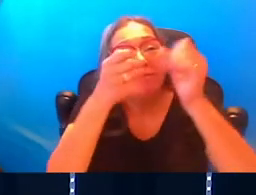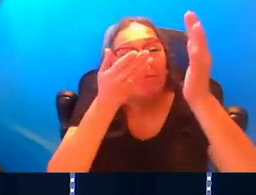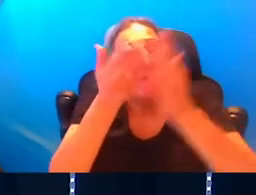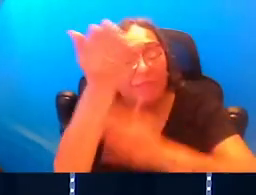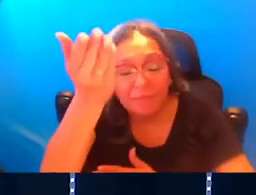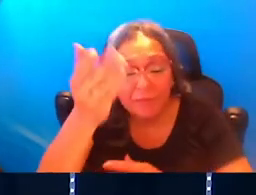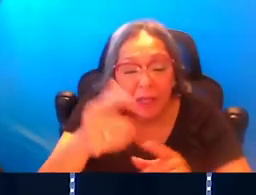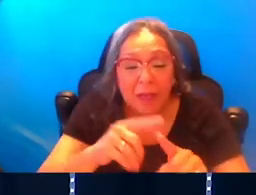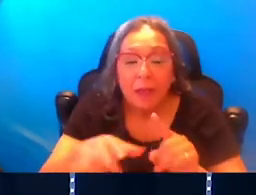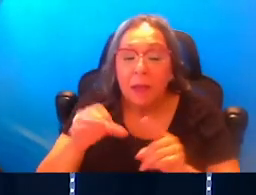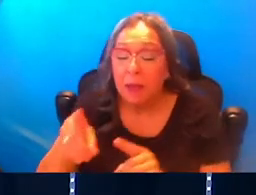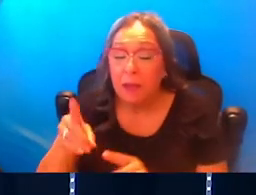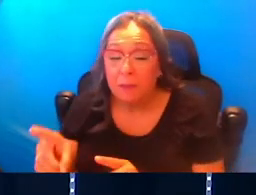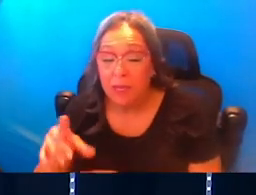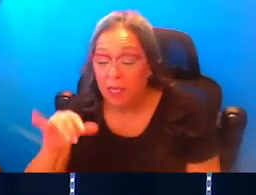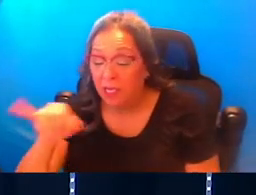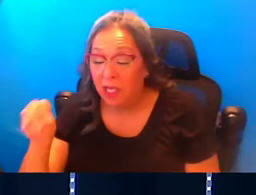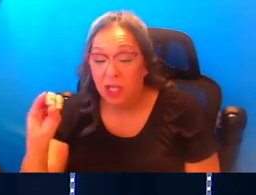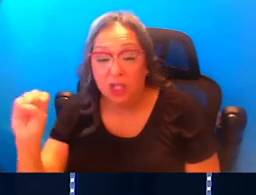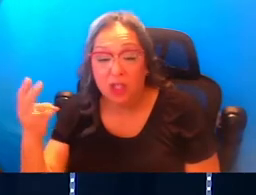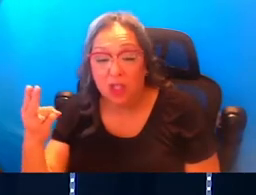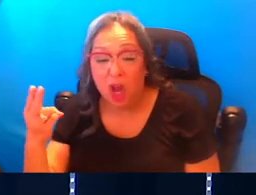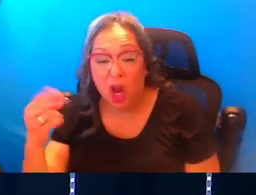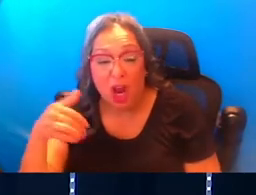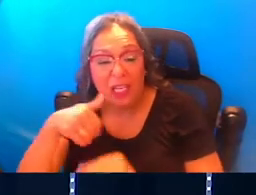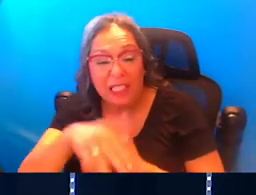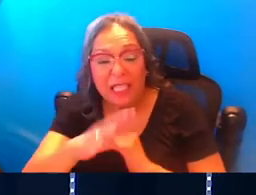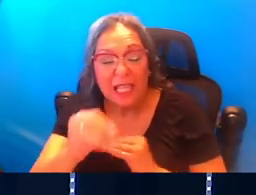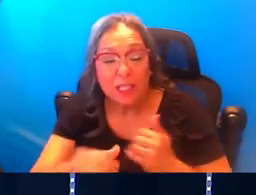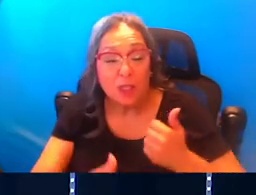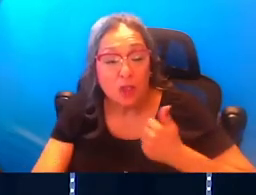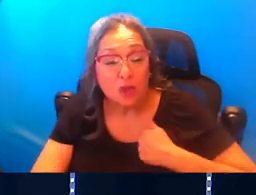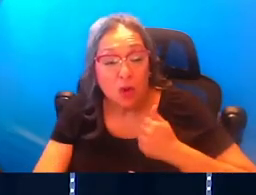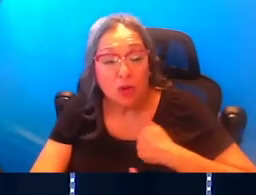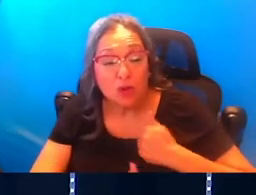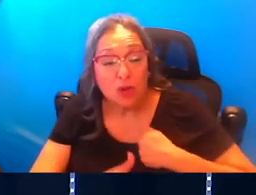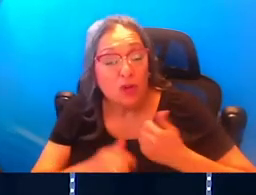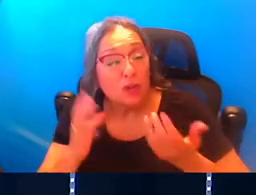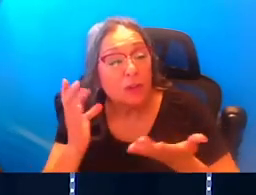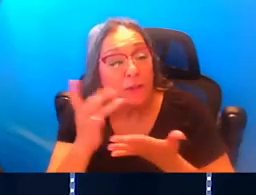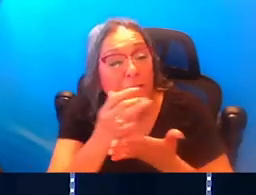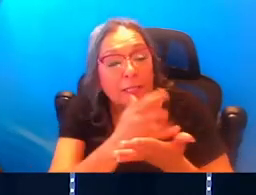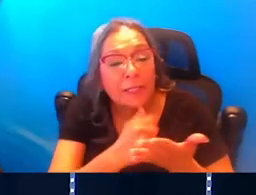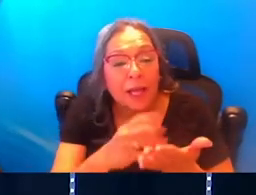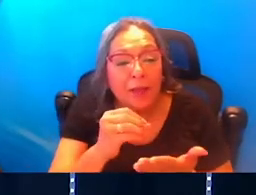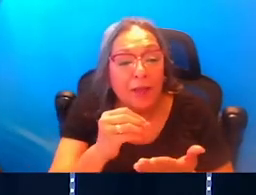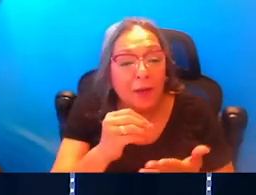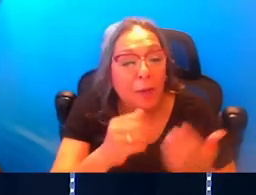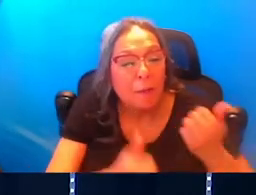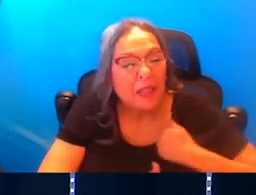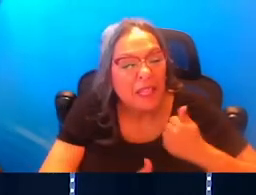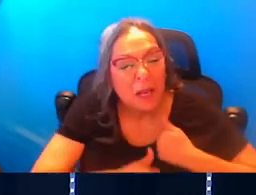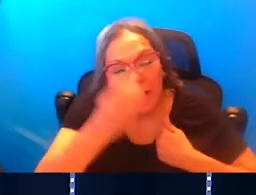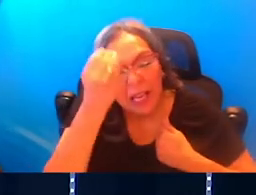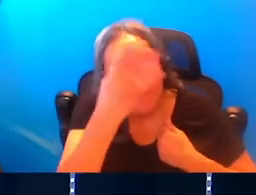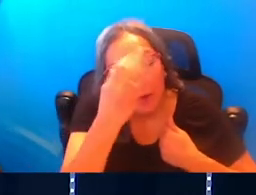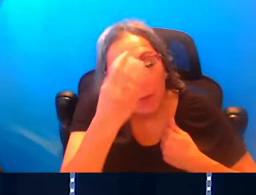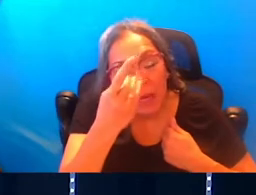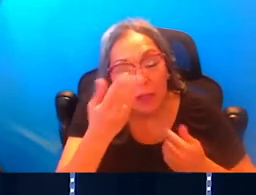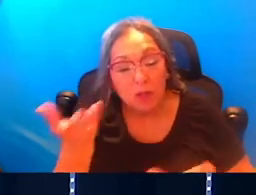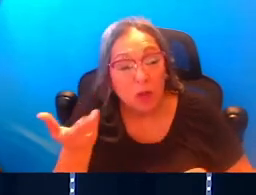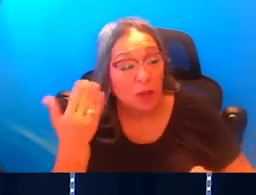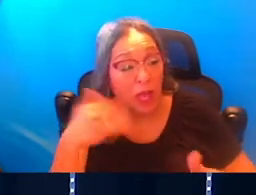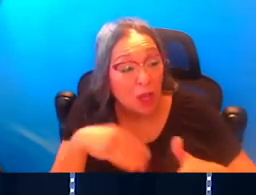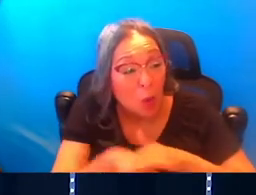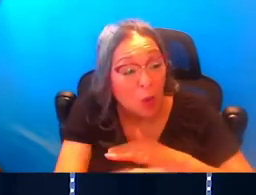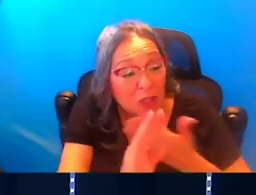spies in there to gather military intel. Where are my soldiers at? Gather military intel. So they go in, and they